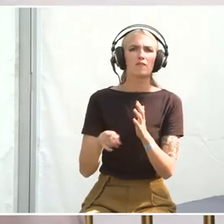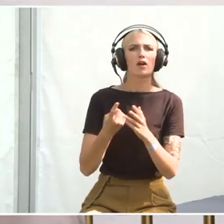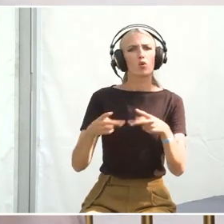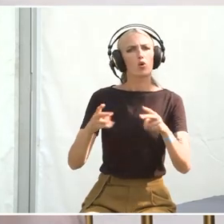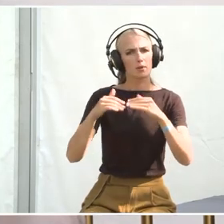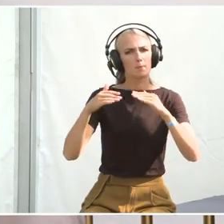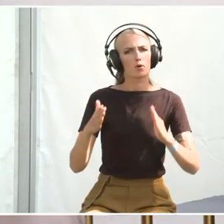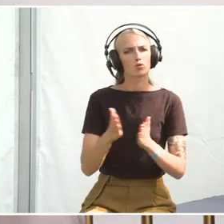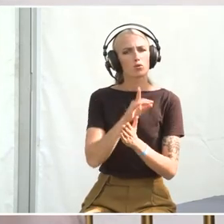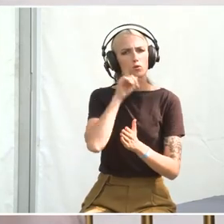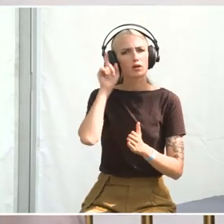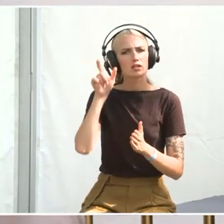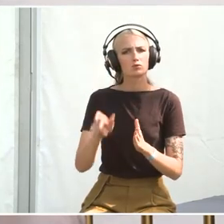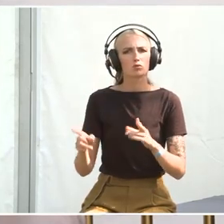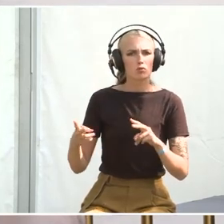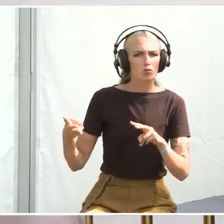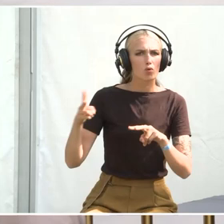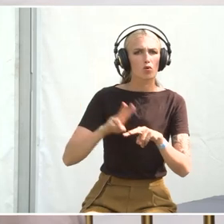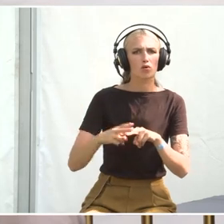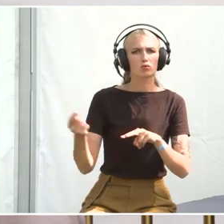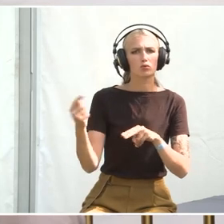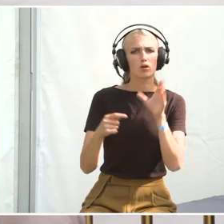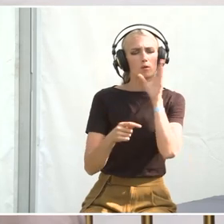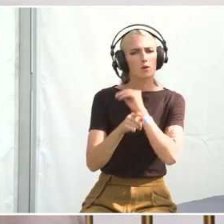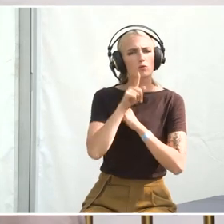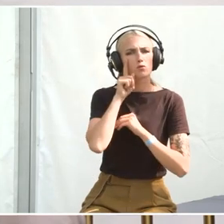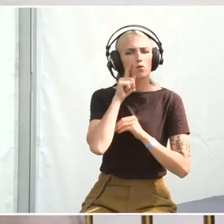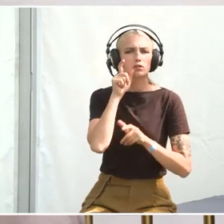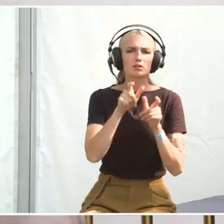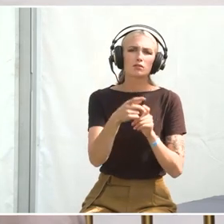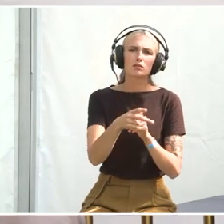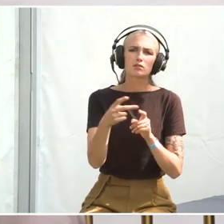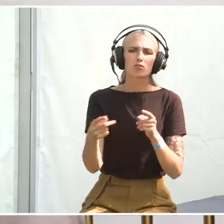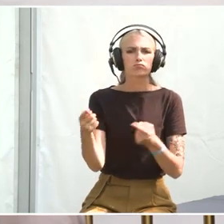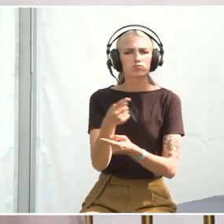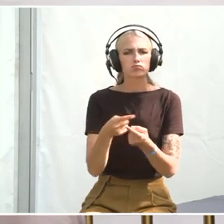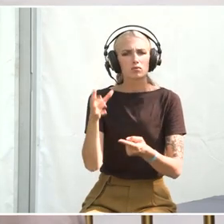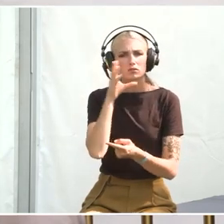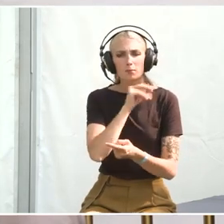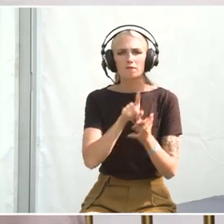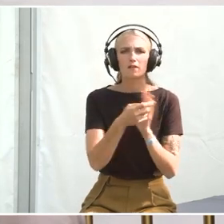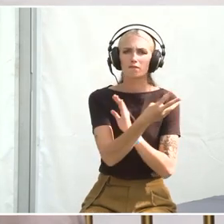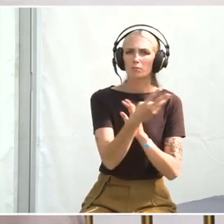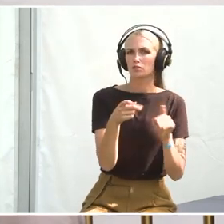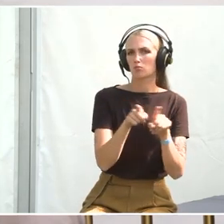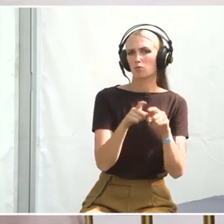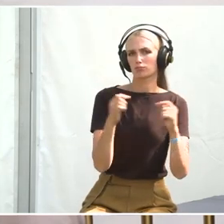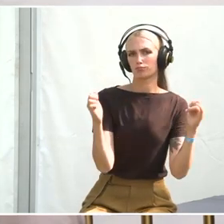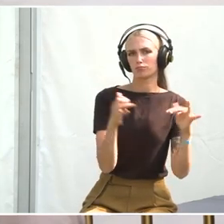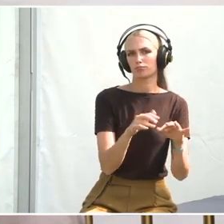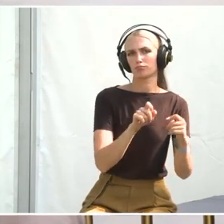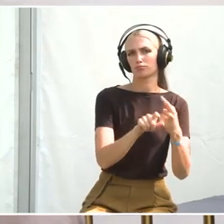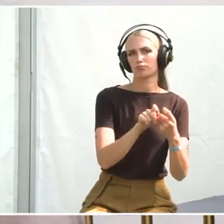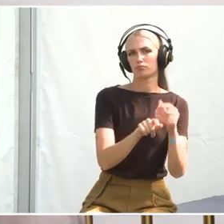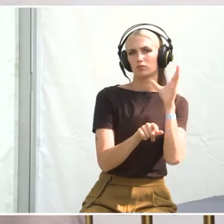people, young people can come and meet other young people online. So what I'm gonna put on the table today